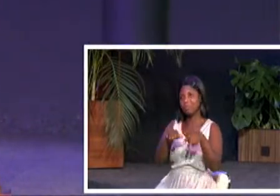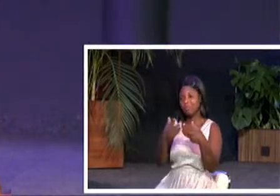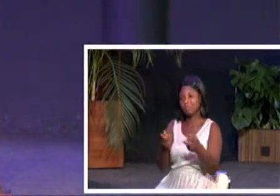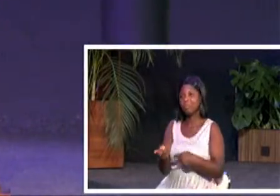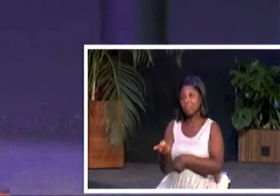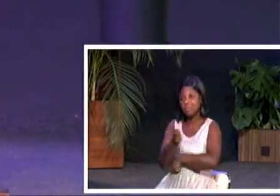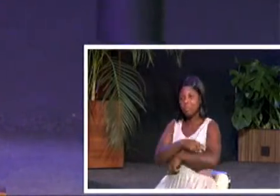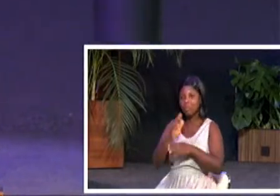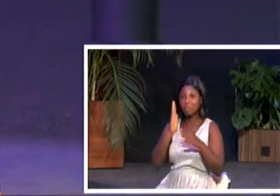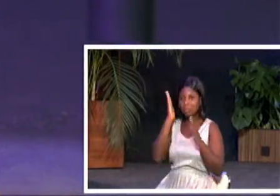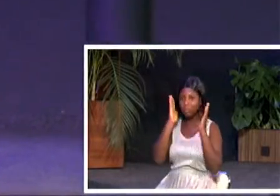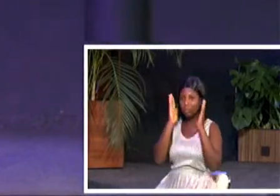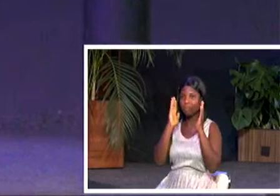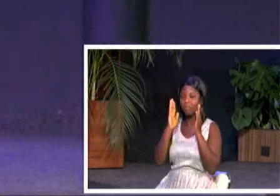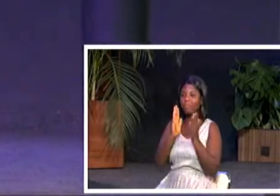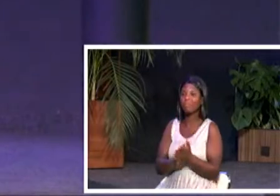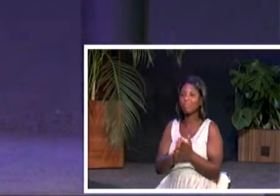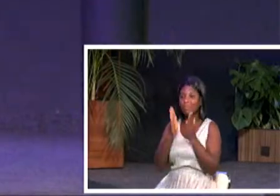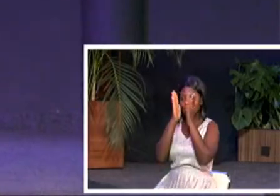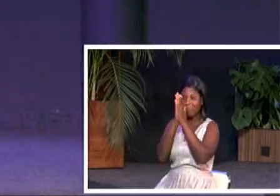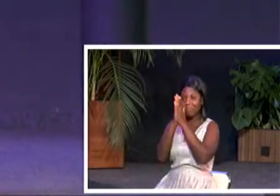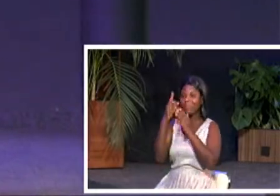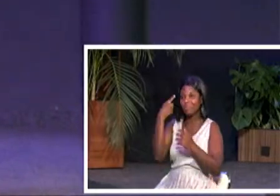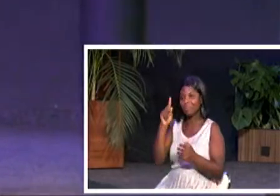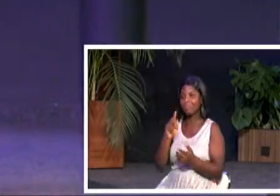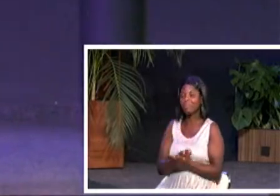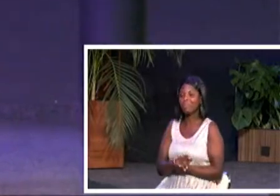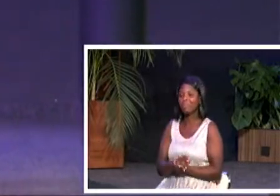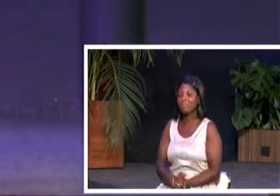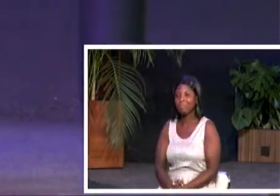your name is correct and you have your Ghana card.